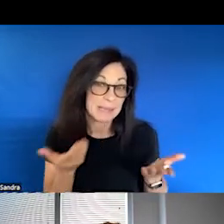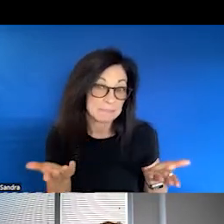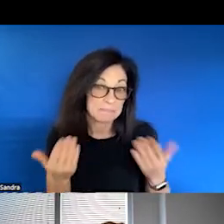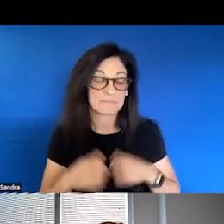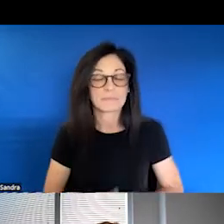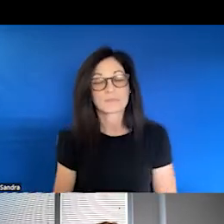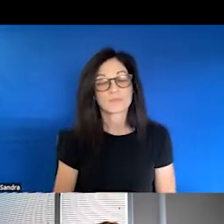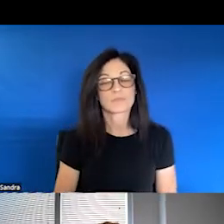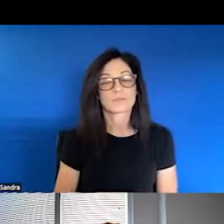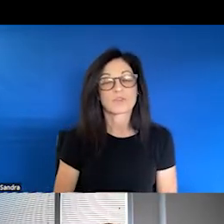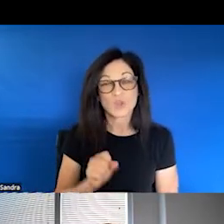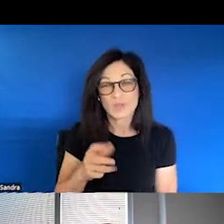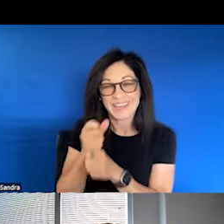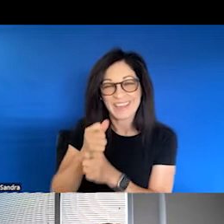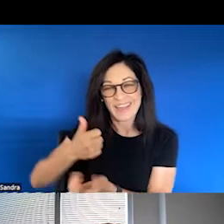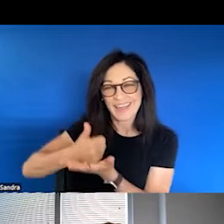And you can get help in the chat too.